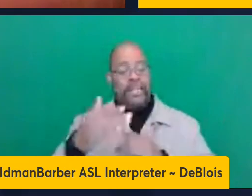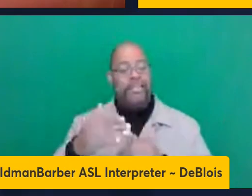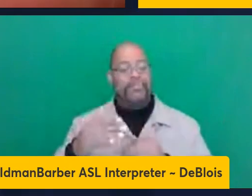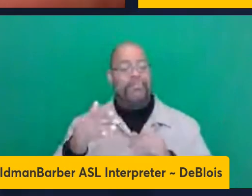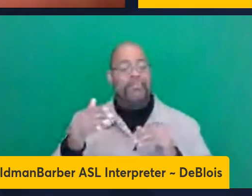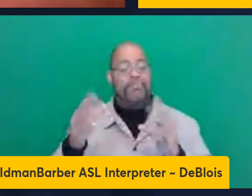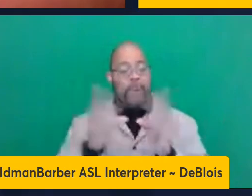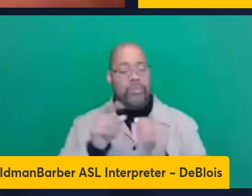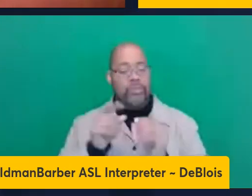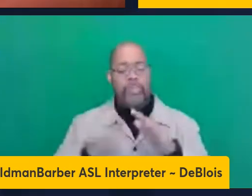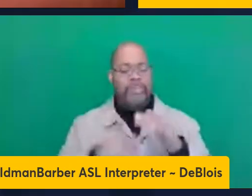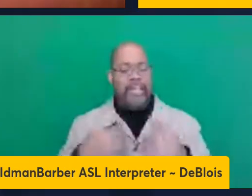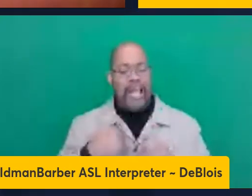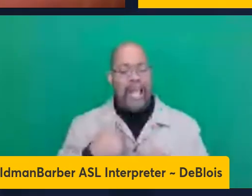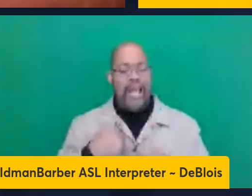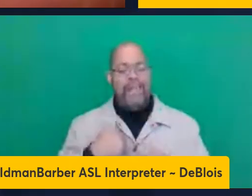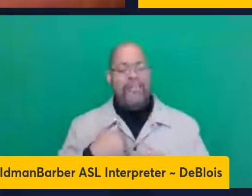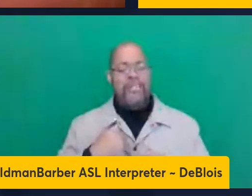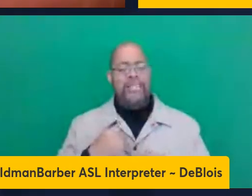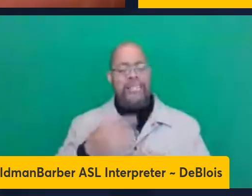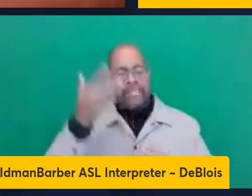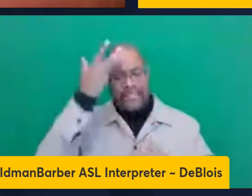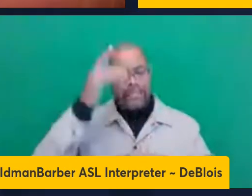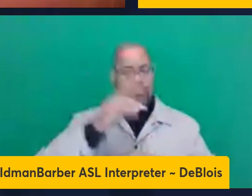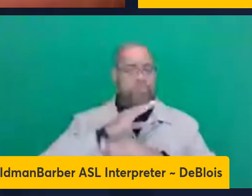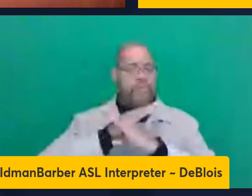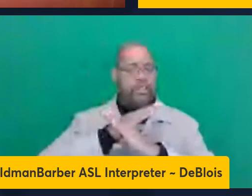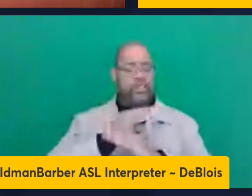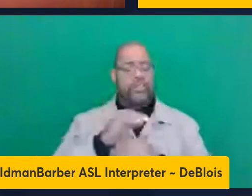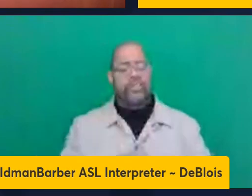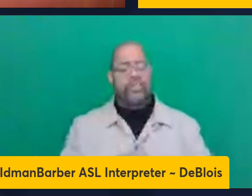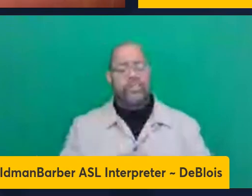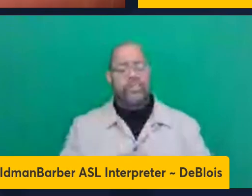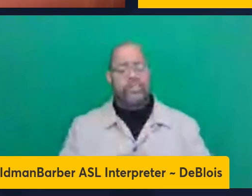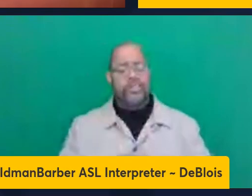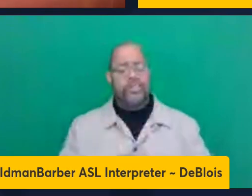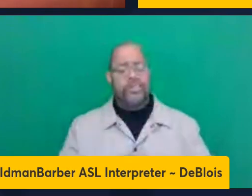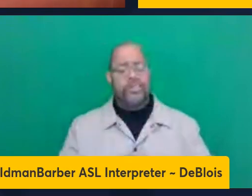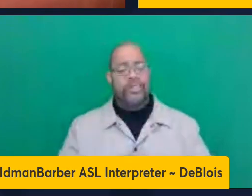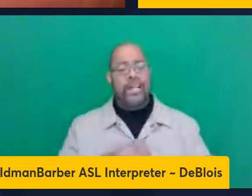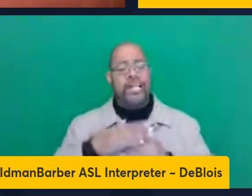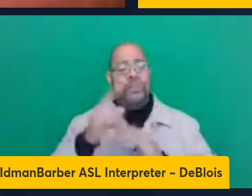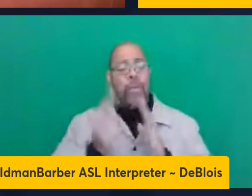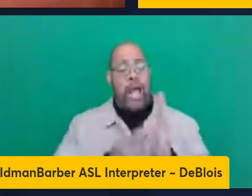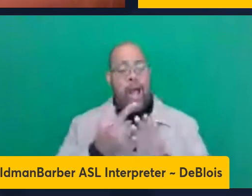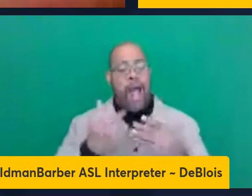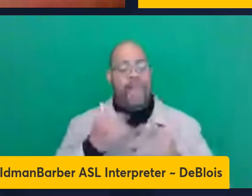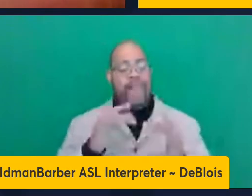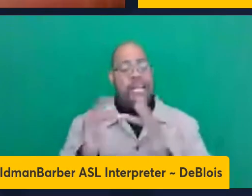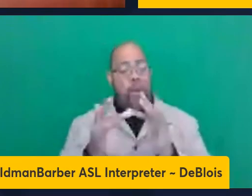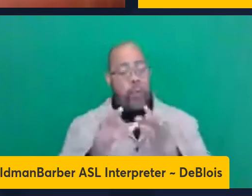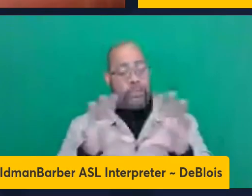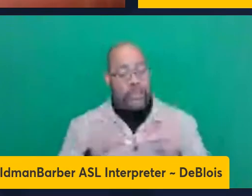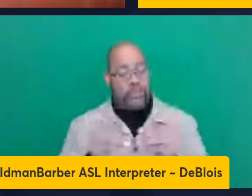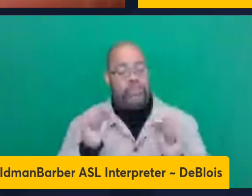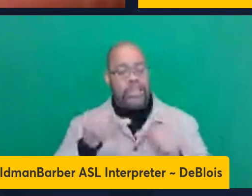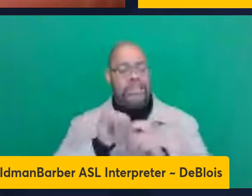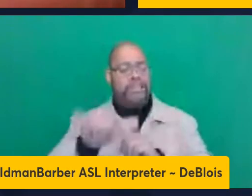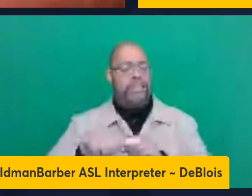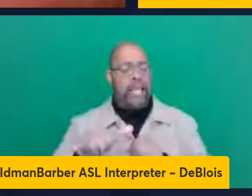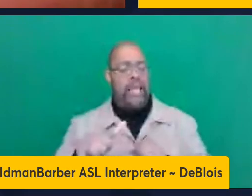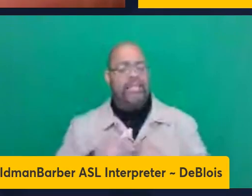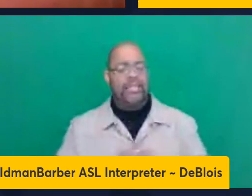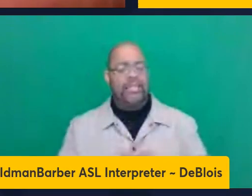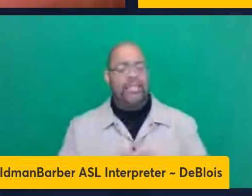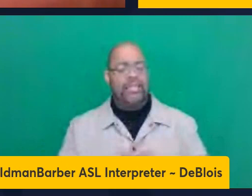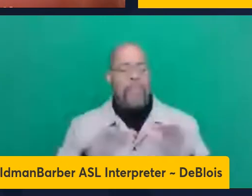You have basic immunology and immunology crossover. Right now, the next hour, we have networking sessions, so you can stay on the platform and network